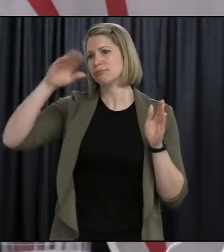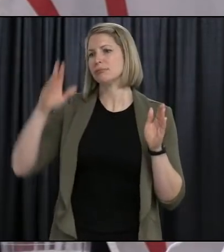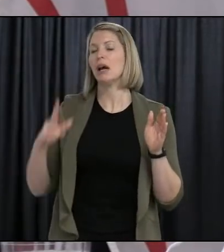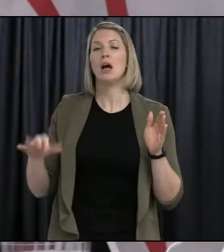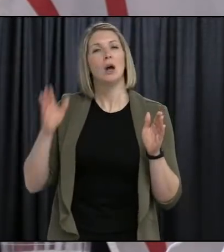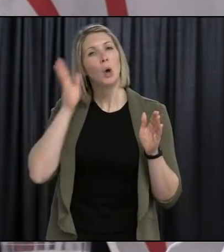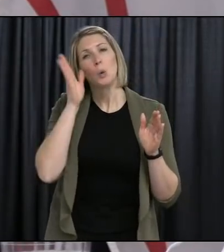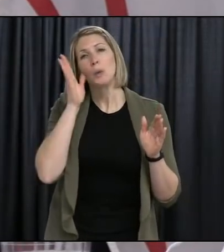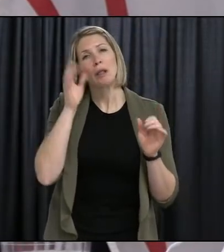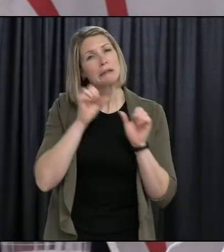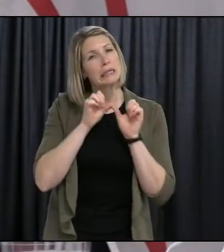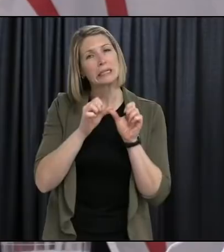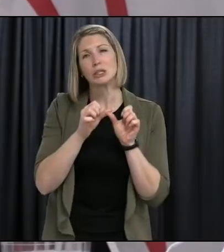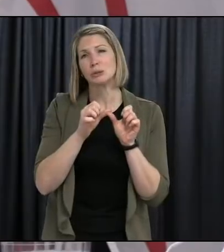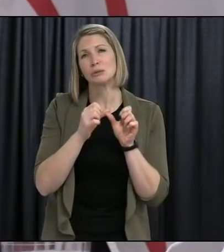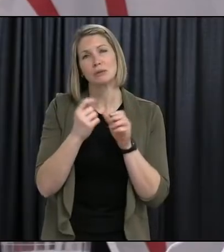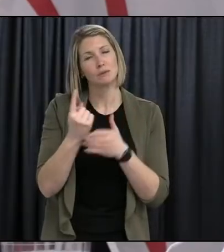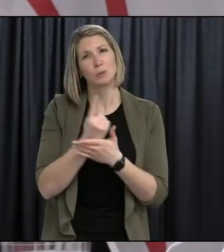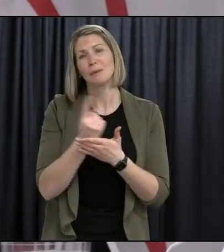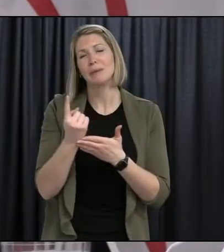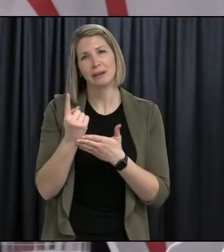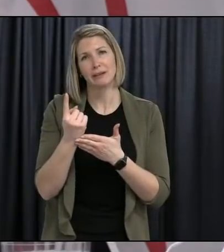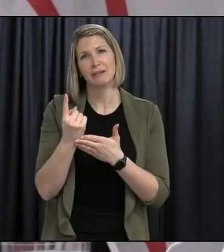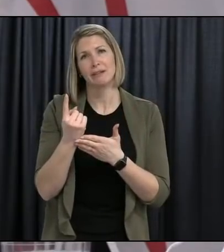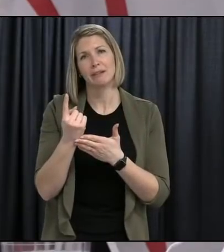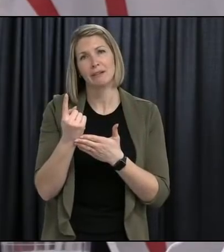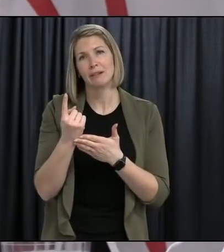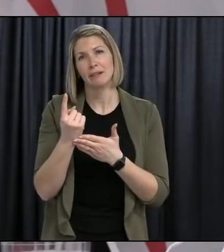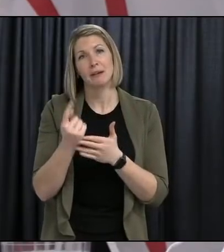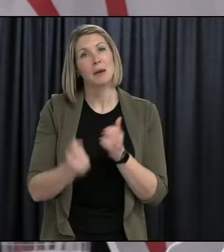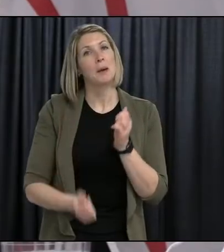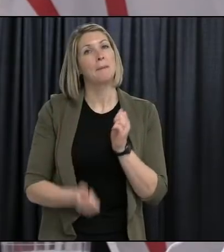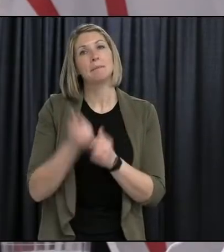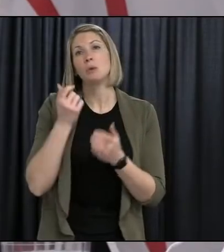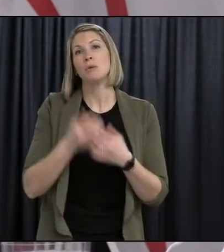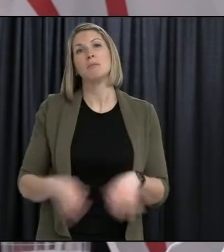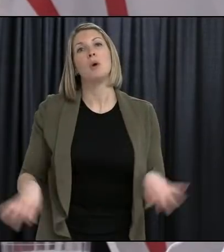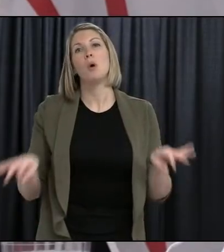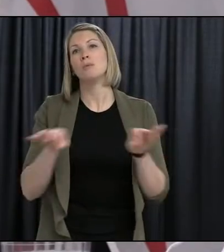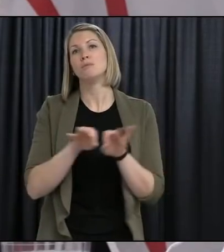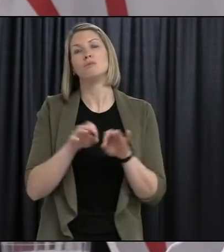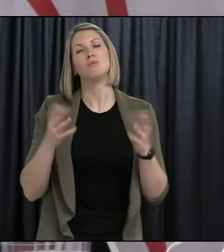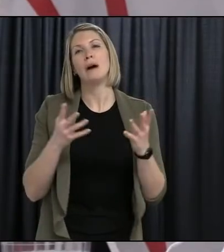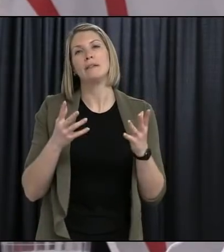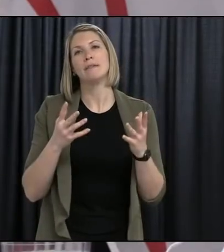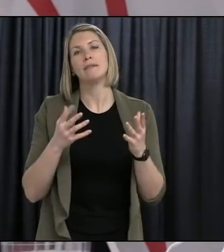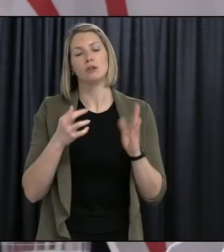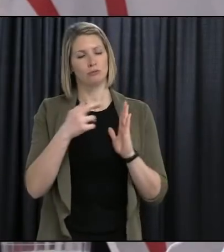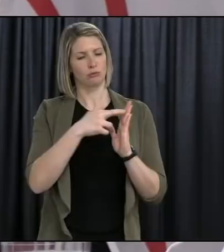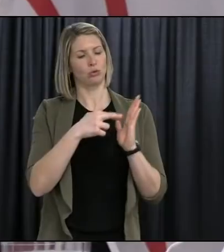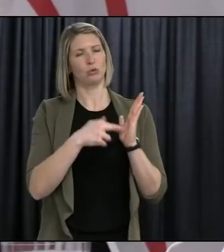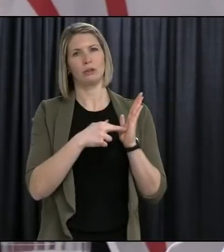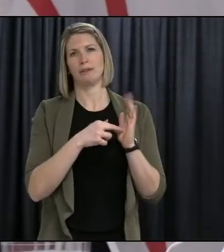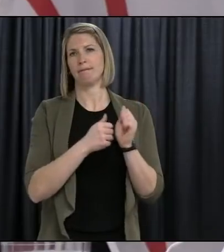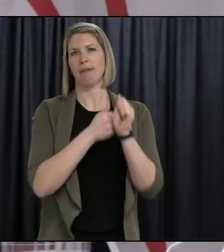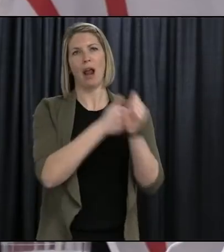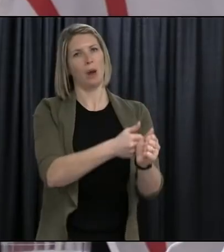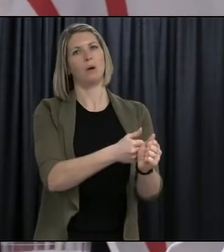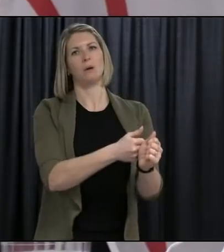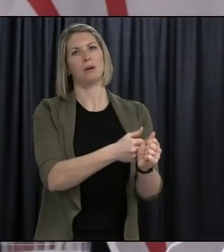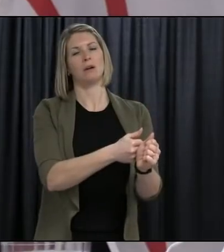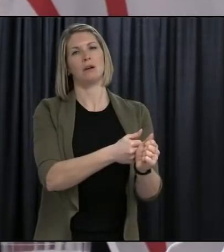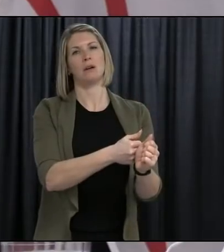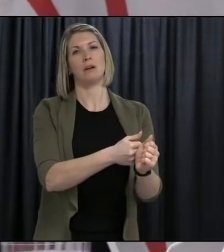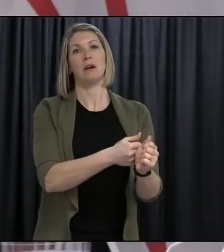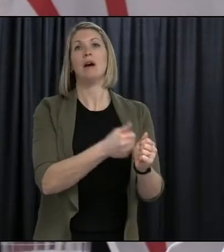few days to next week. And the most important thing to do is to continue to follow the public health guidelines. And remember,